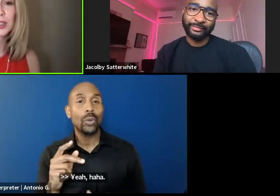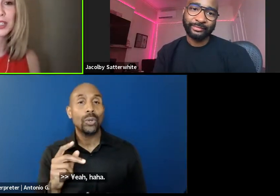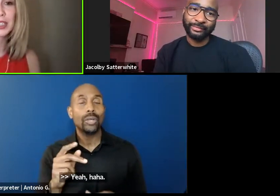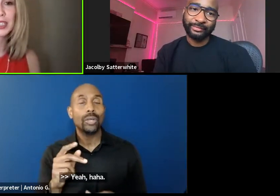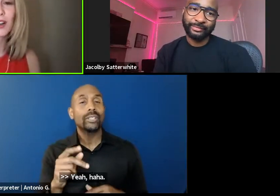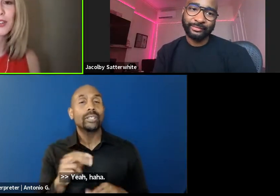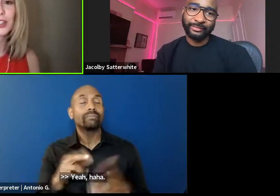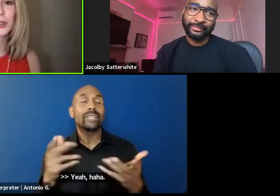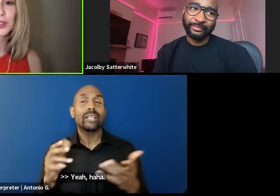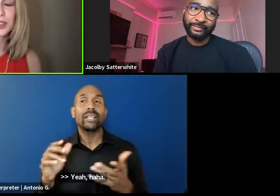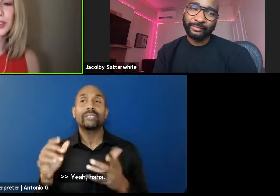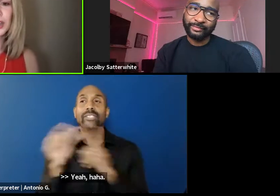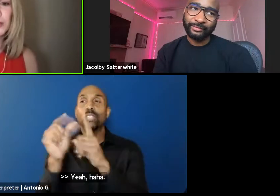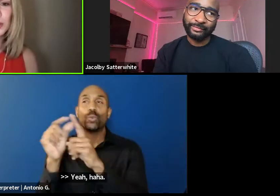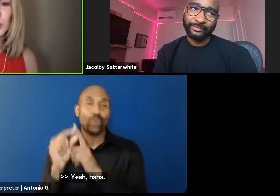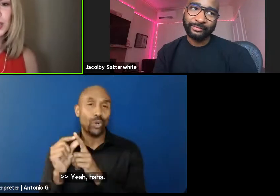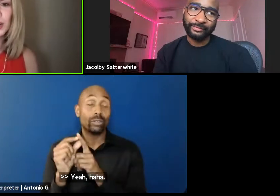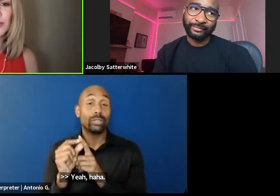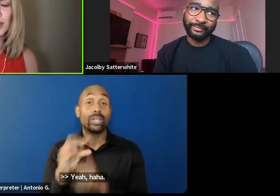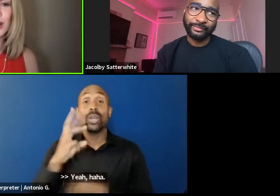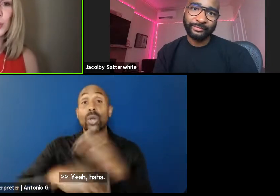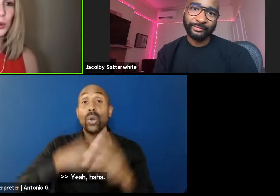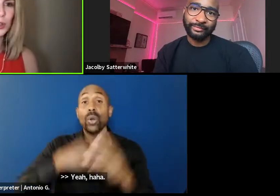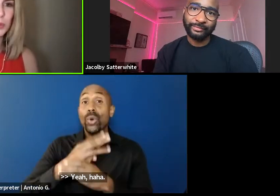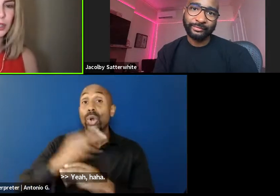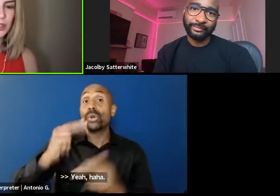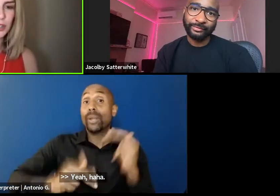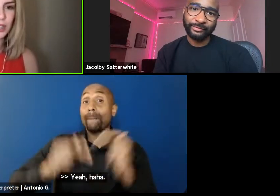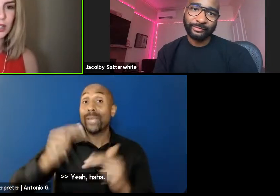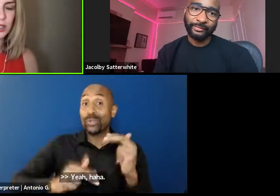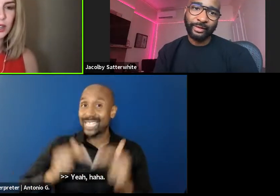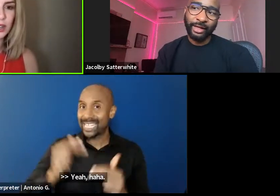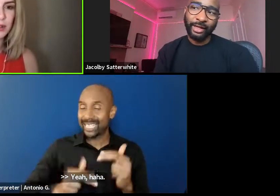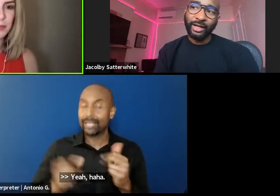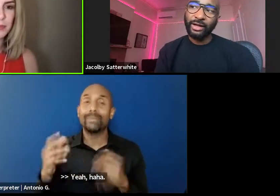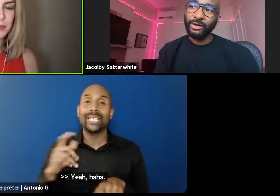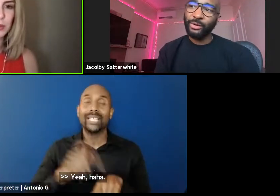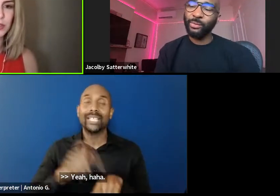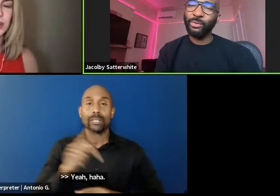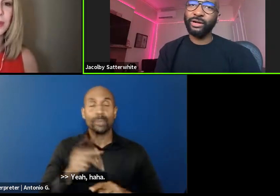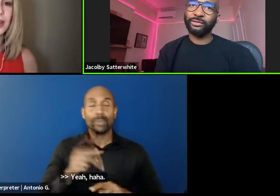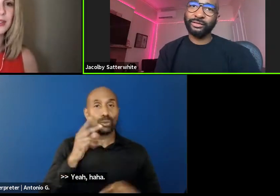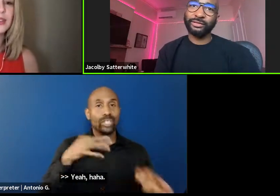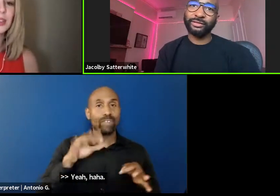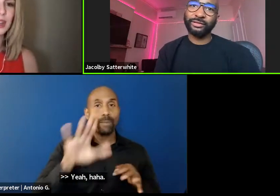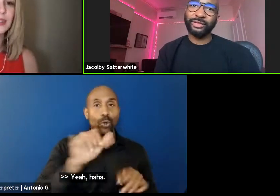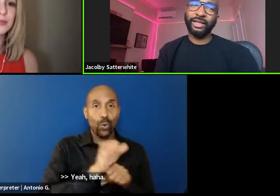world building. It's often used to describe your work. You're often called a world builder.